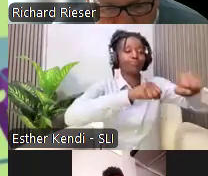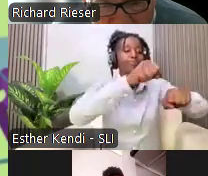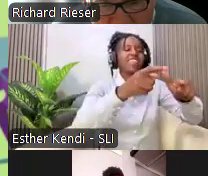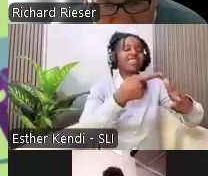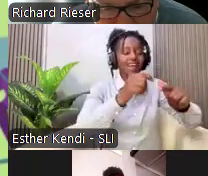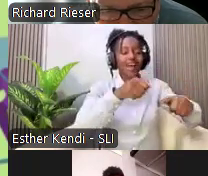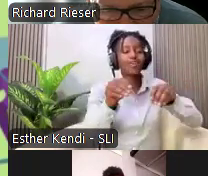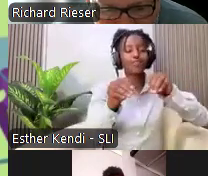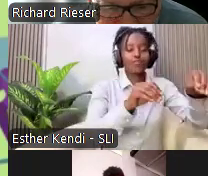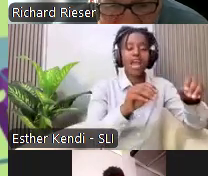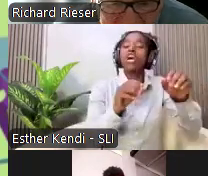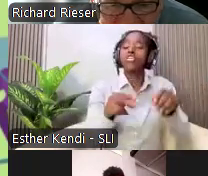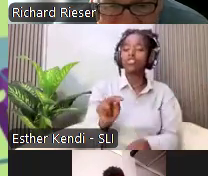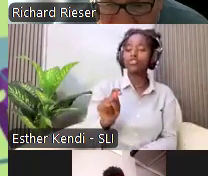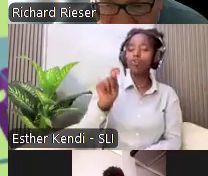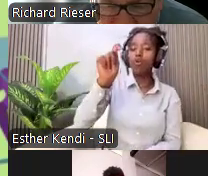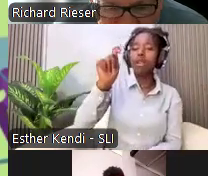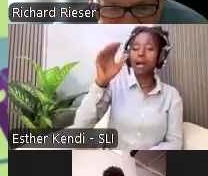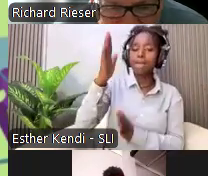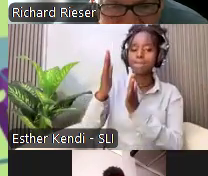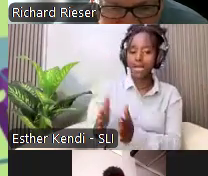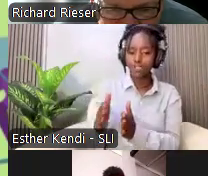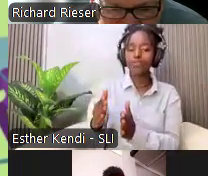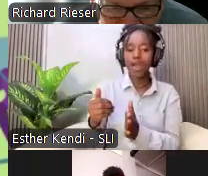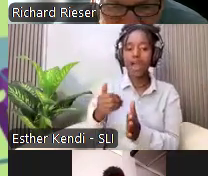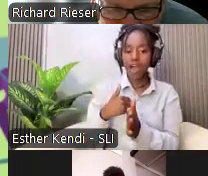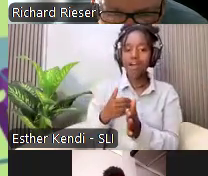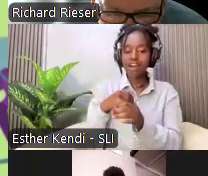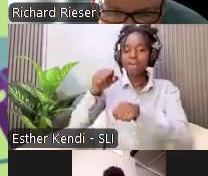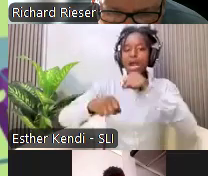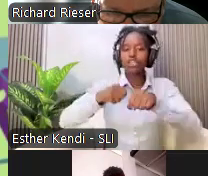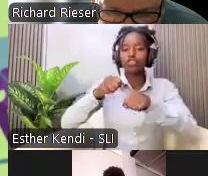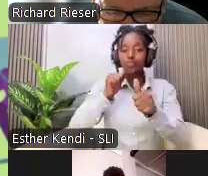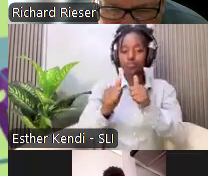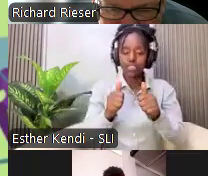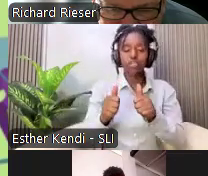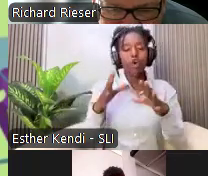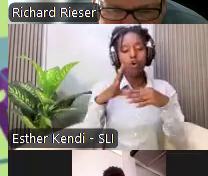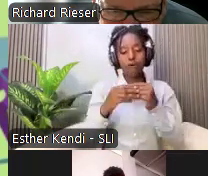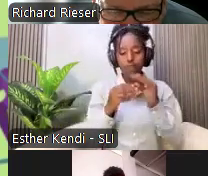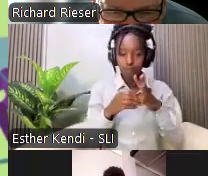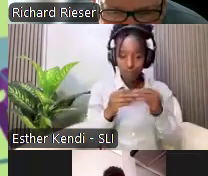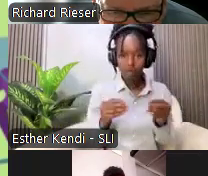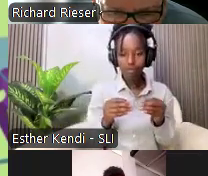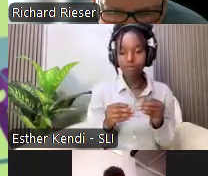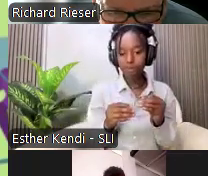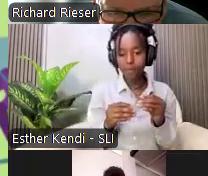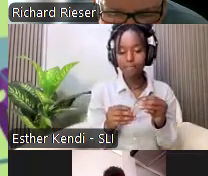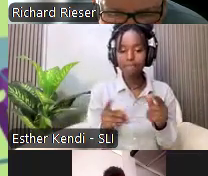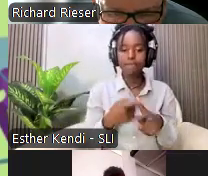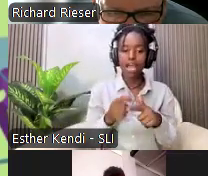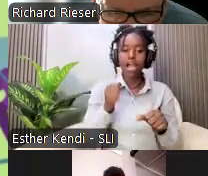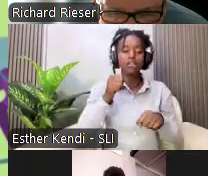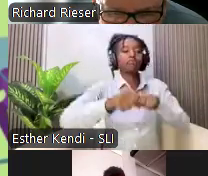very tall person is now on a bicycle that is suitable for him, so his